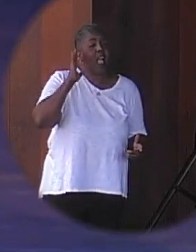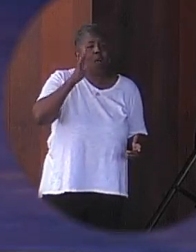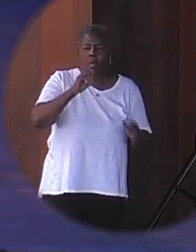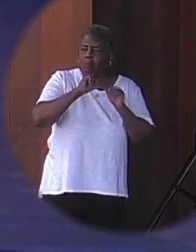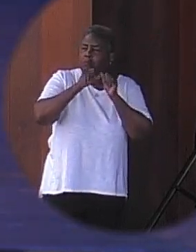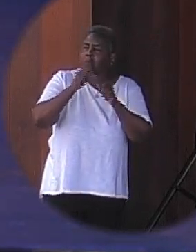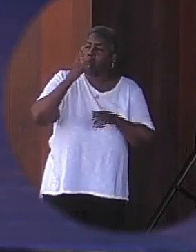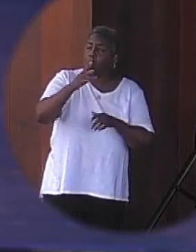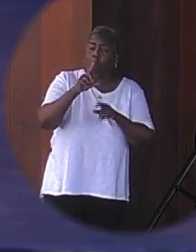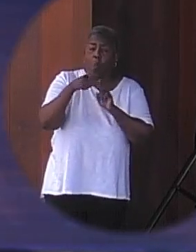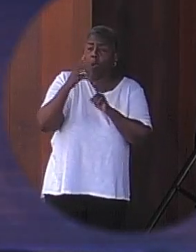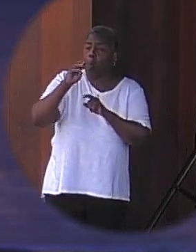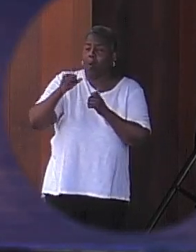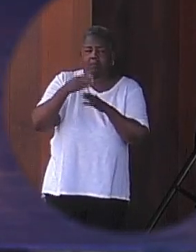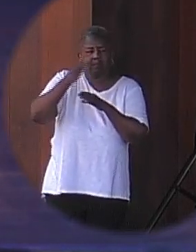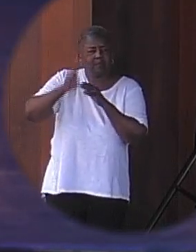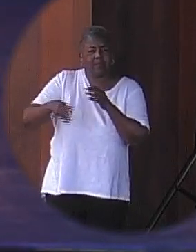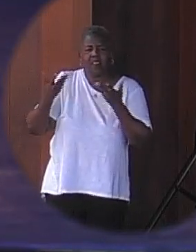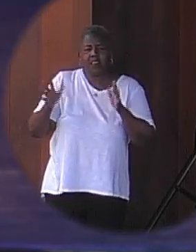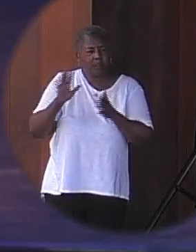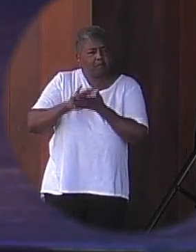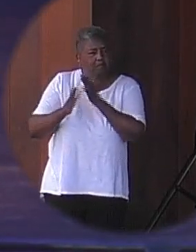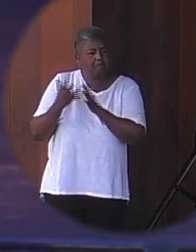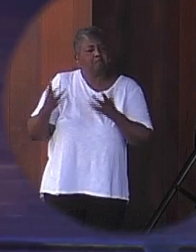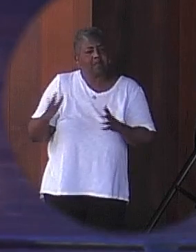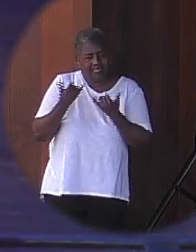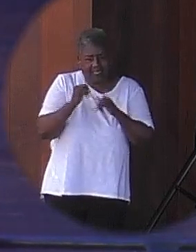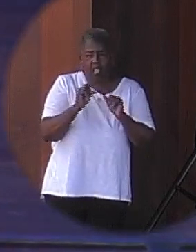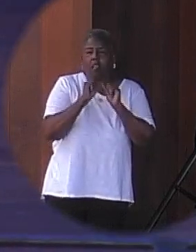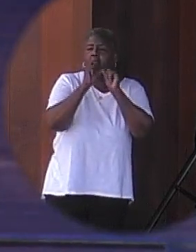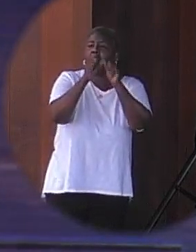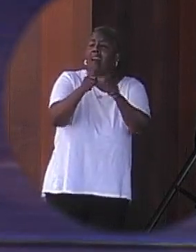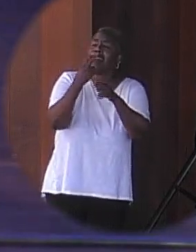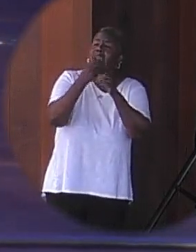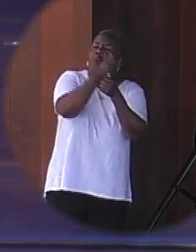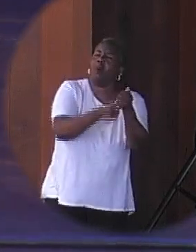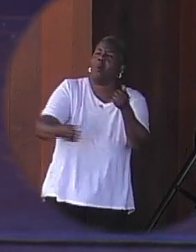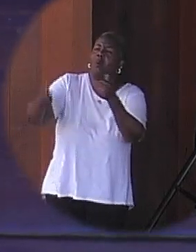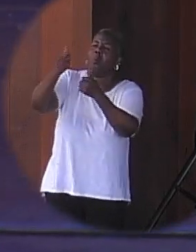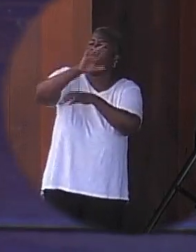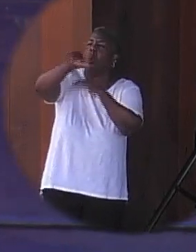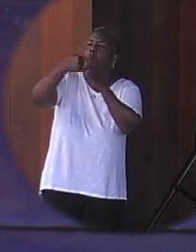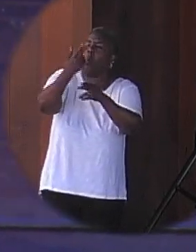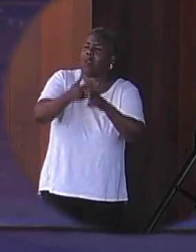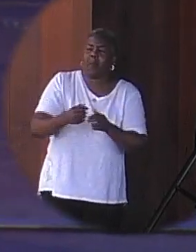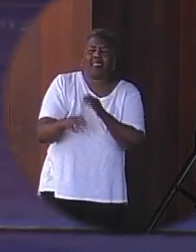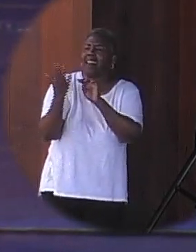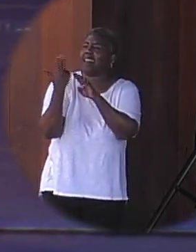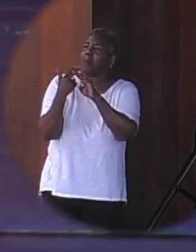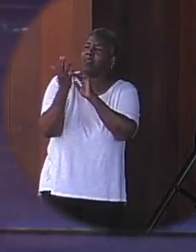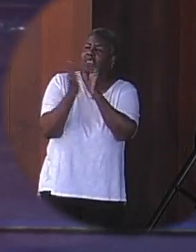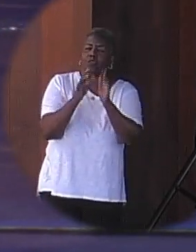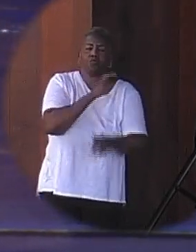and shall be when was ain't no more. In the name that is above all names, in the name